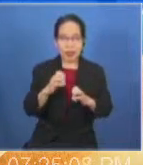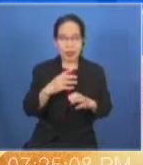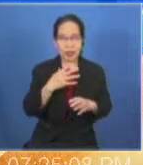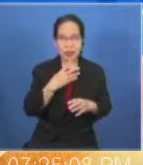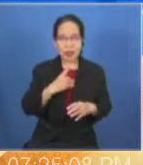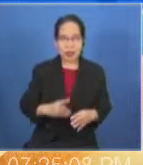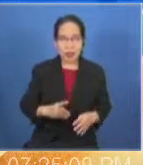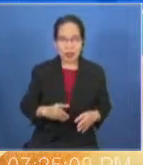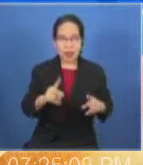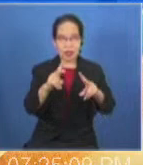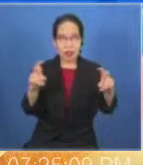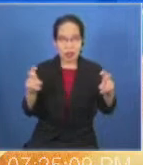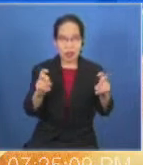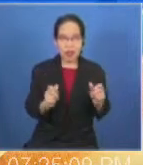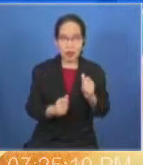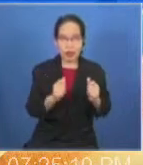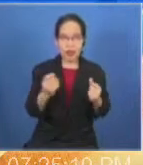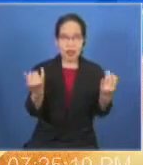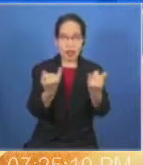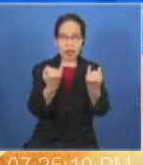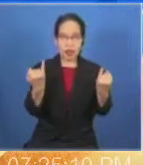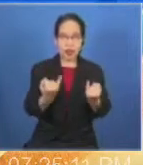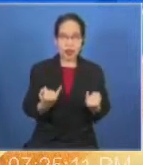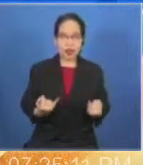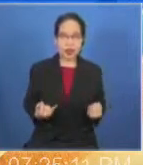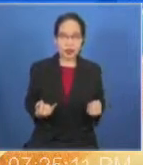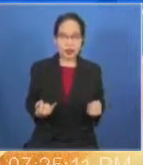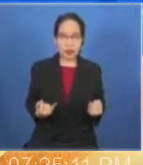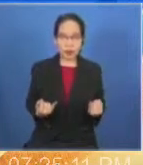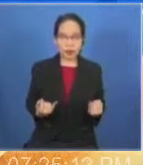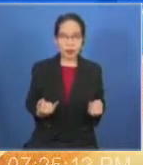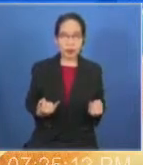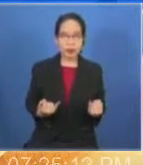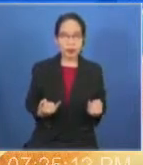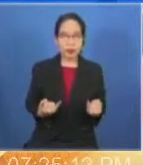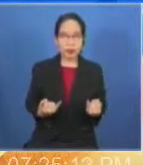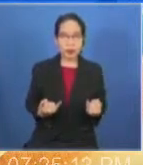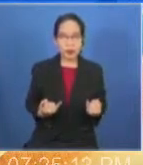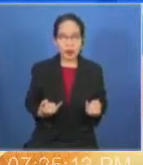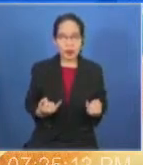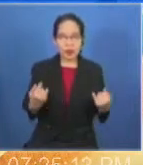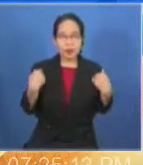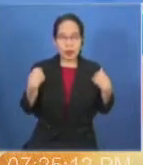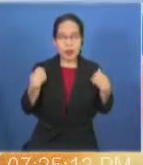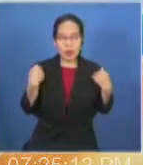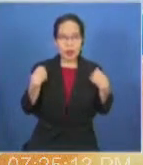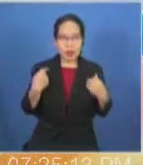affection, evil concupiscence, and covetousness, which is idolatry.